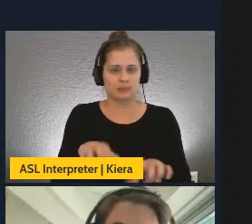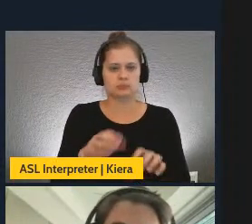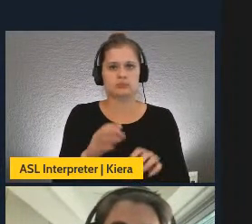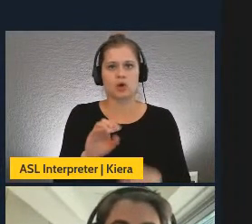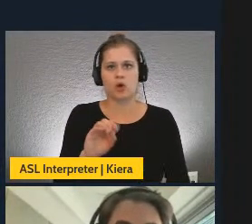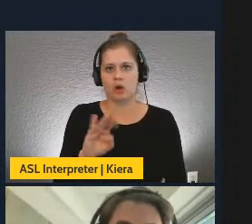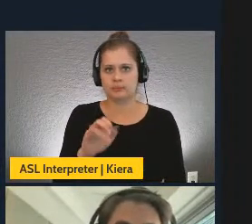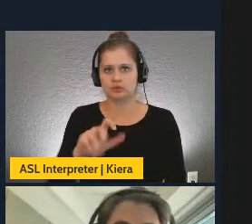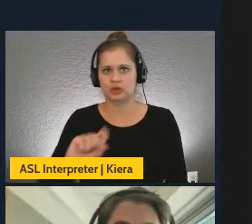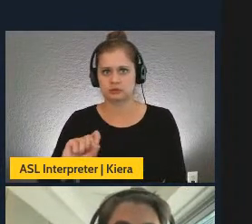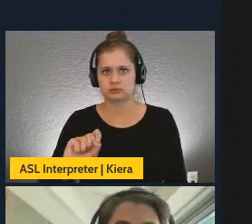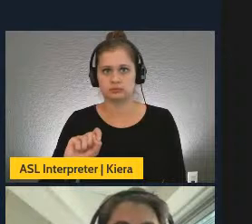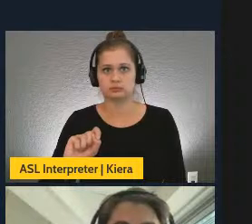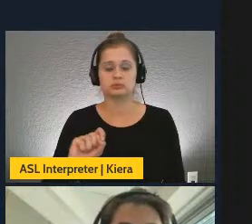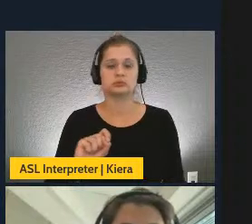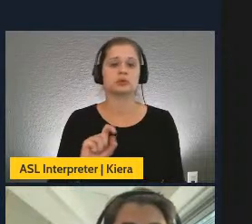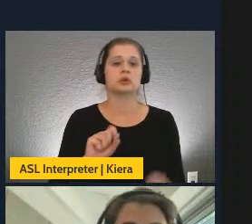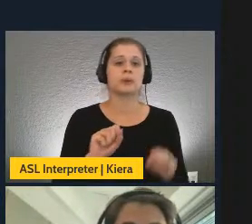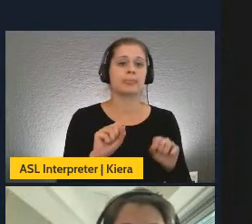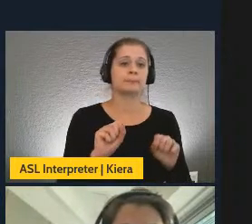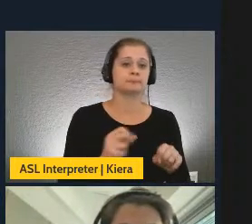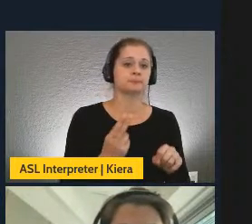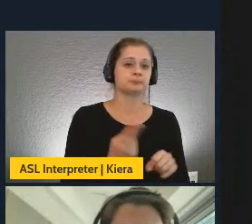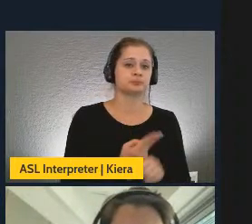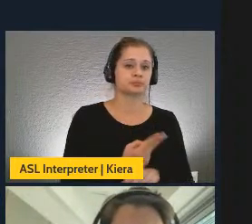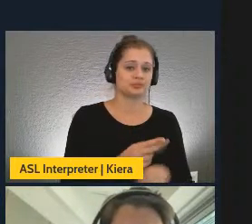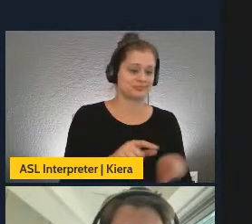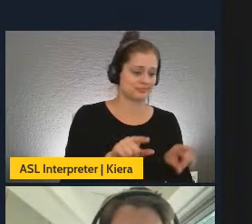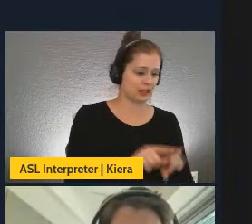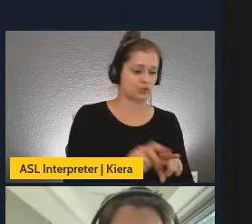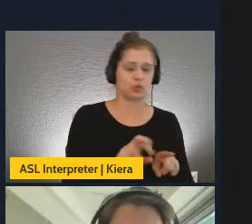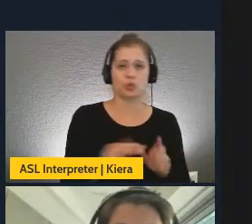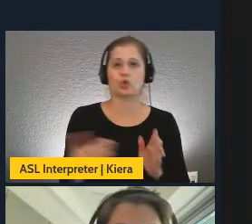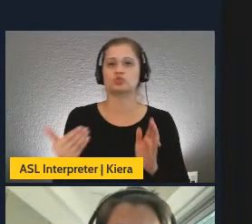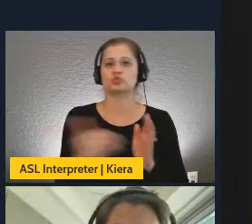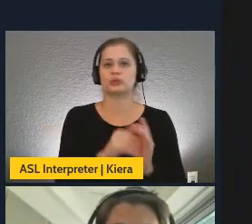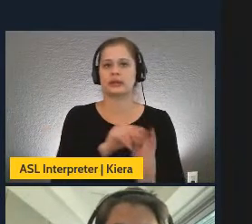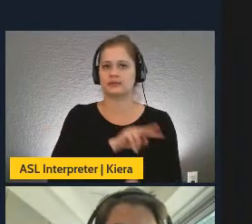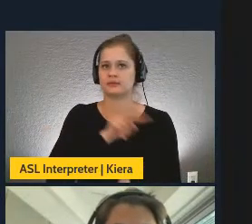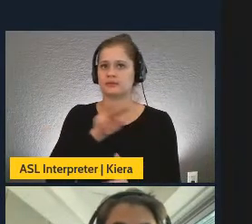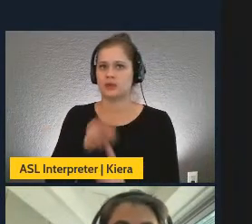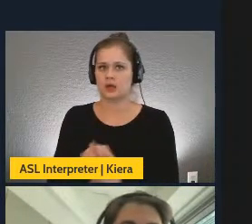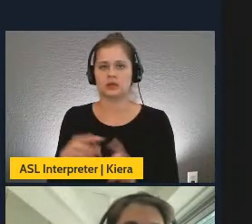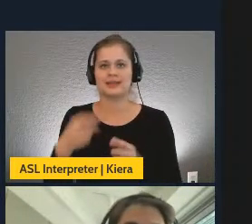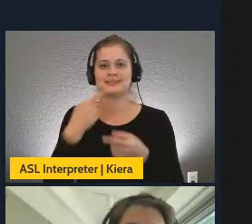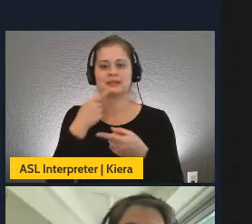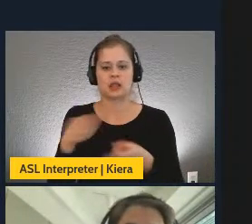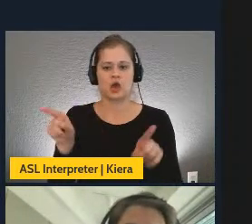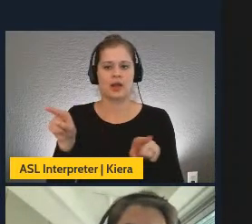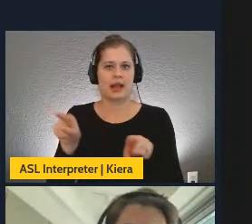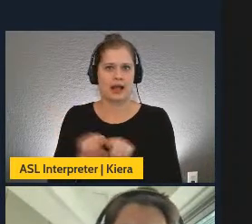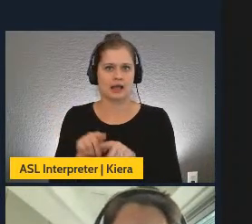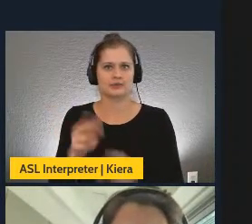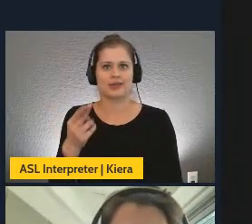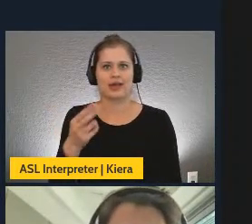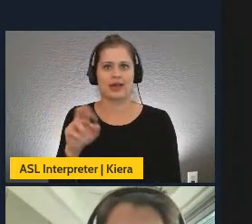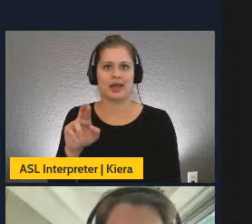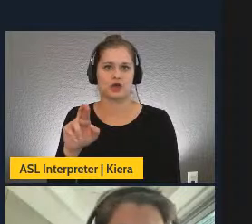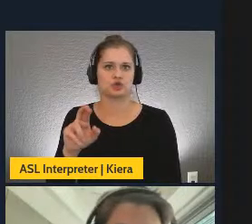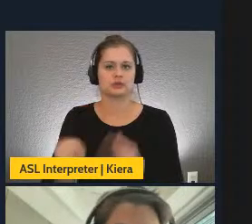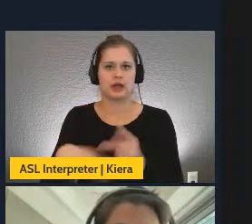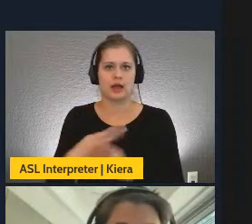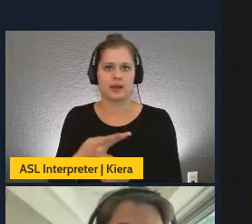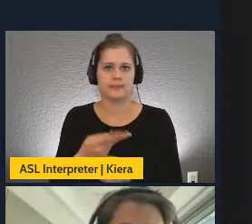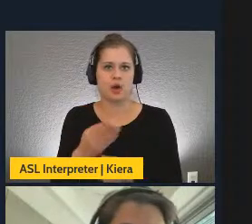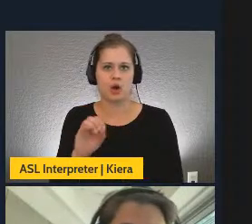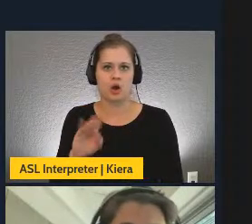using as, or you can cast it by reassigning it and defining it as declaring it as a headers type object. And all of a sudden, you get autocomplete and